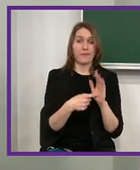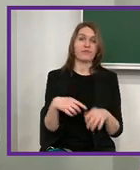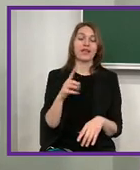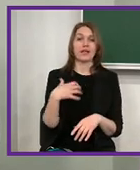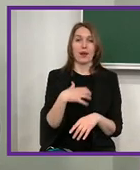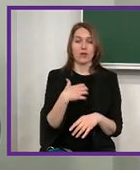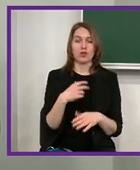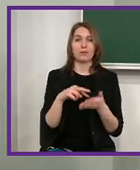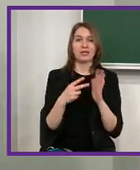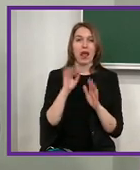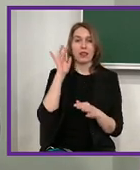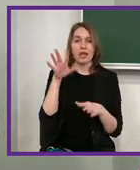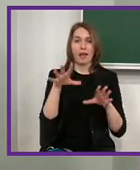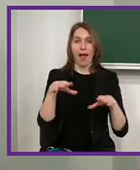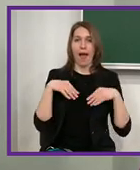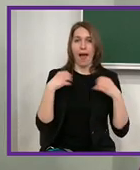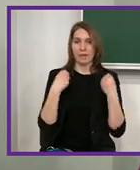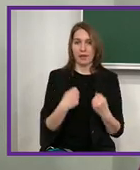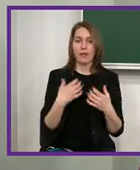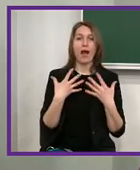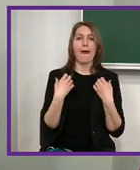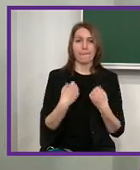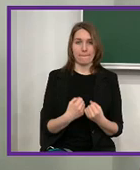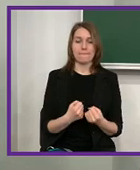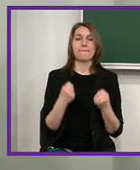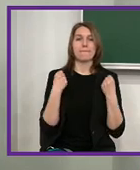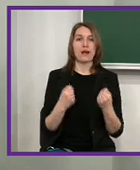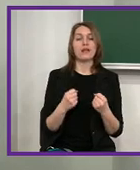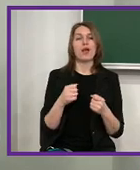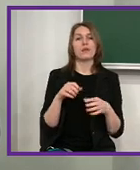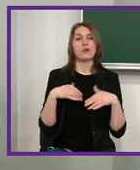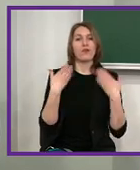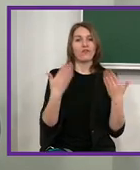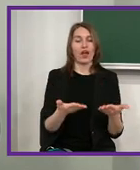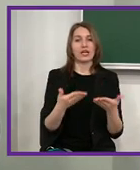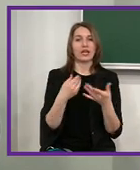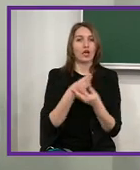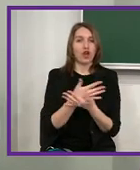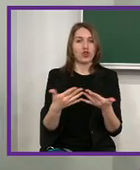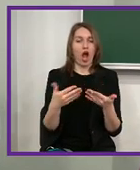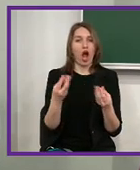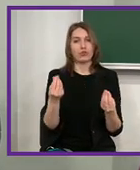dedication of resources and contract incentives, especially to suppliers who may not be positioned